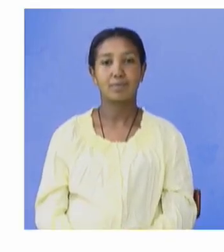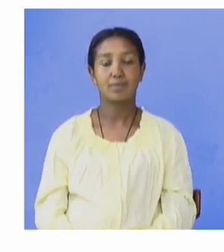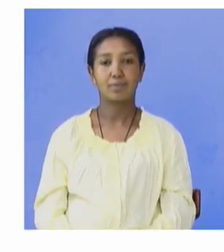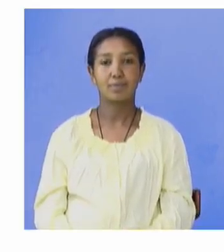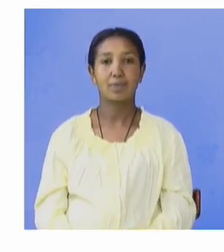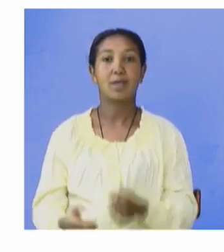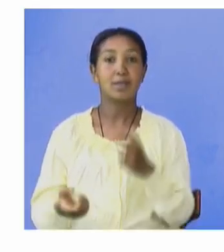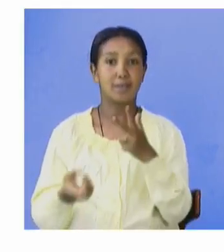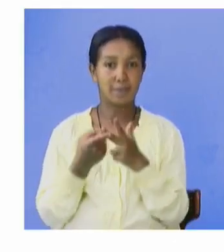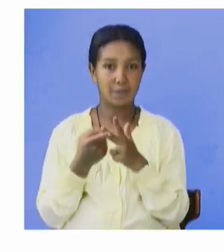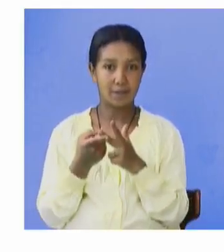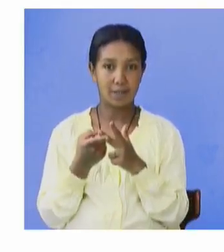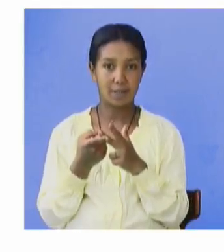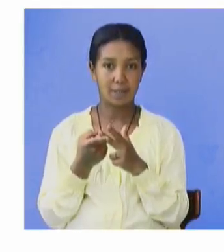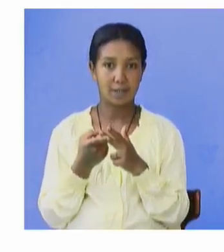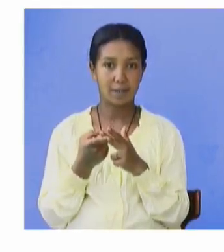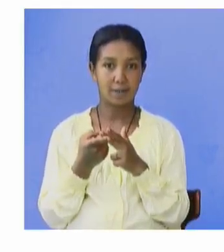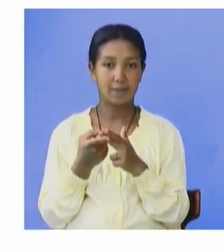3,